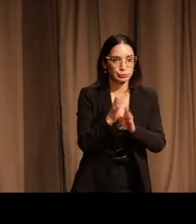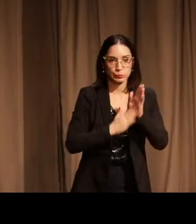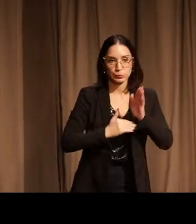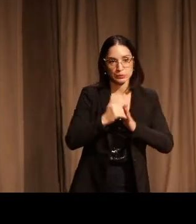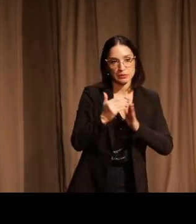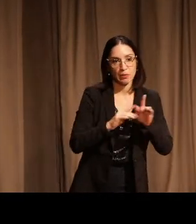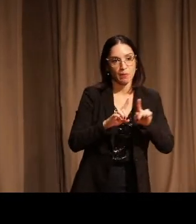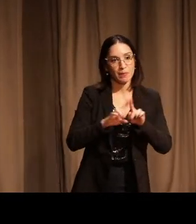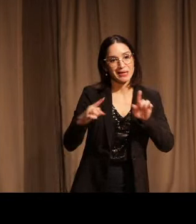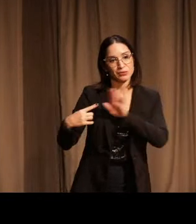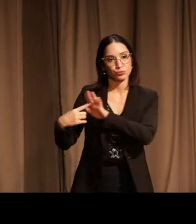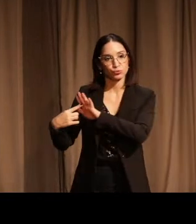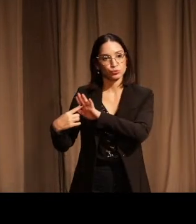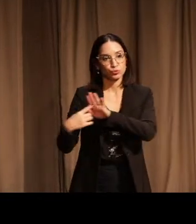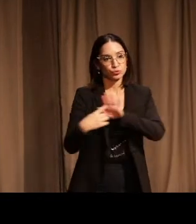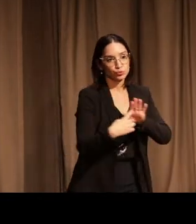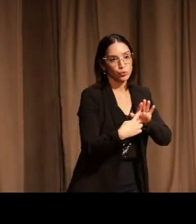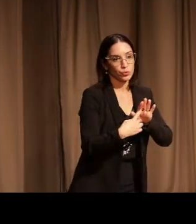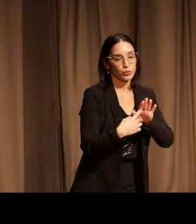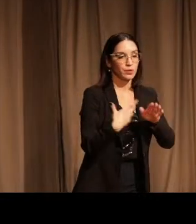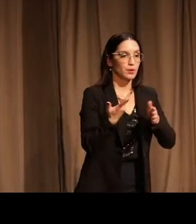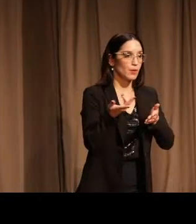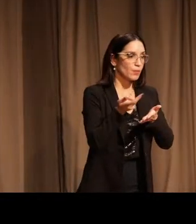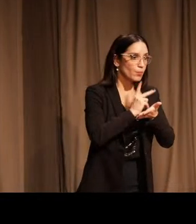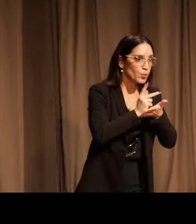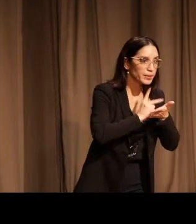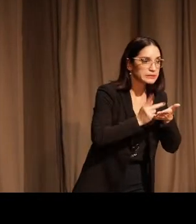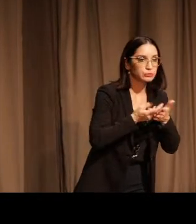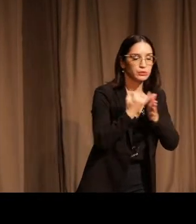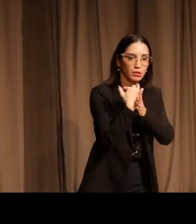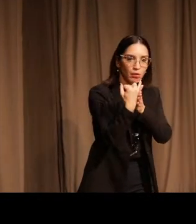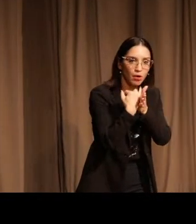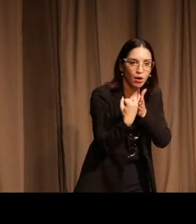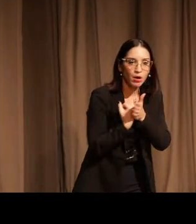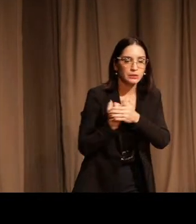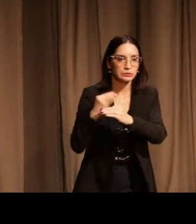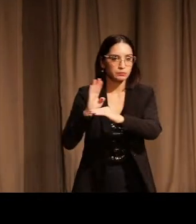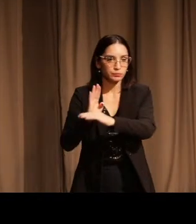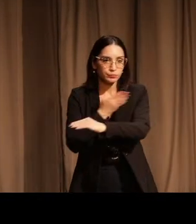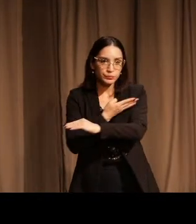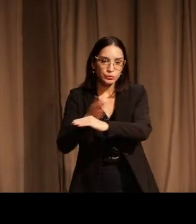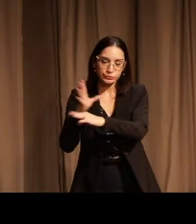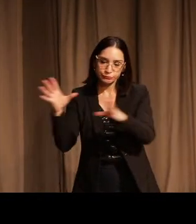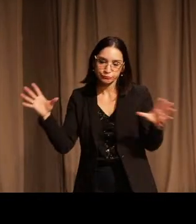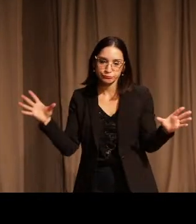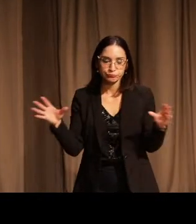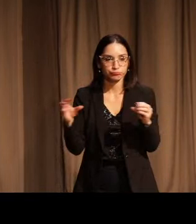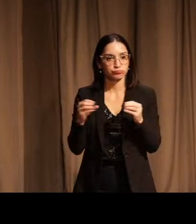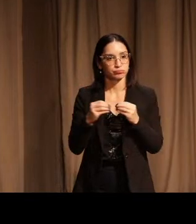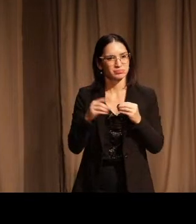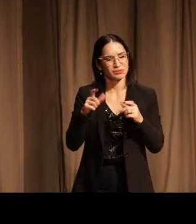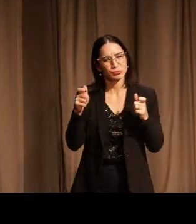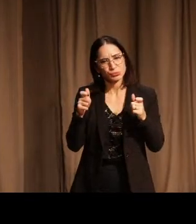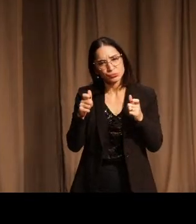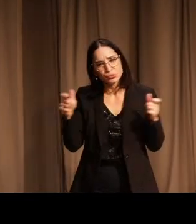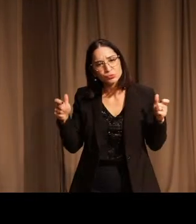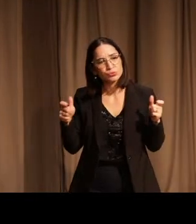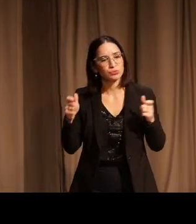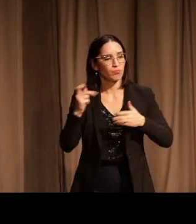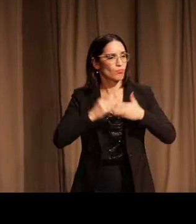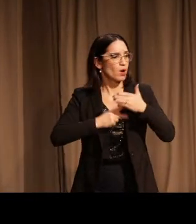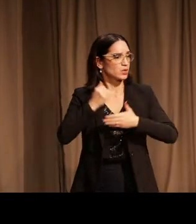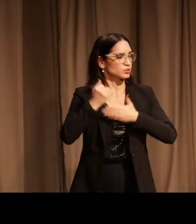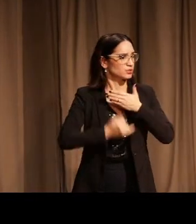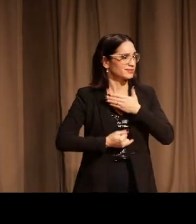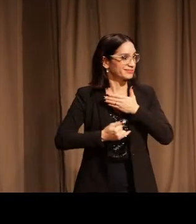Brazilian music, poetry, and art. It was a huge project that I conceptually elaborated in